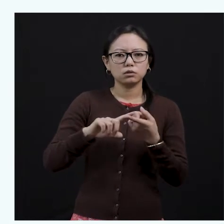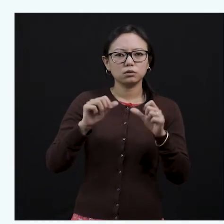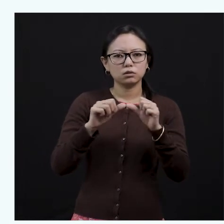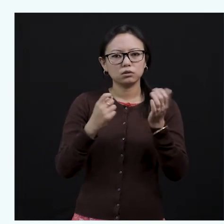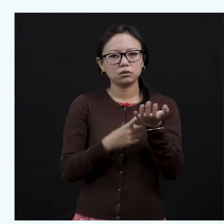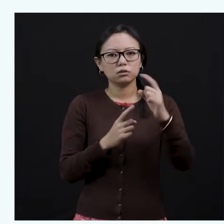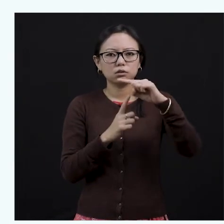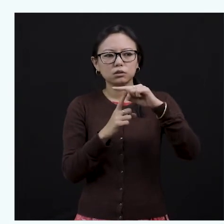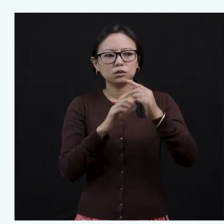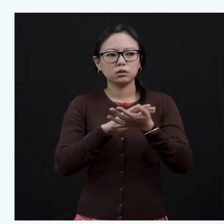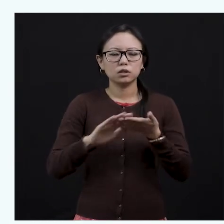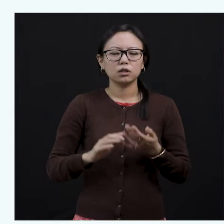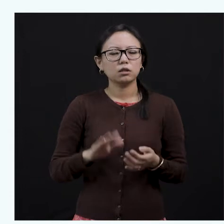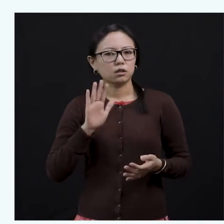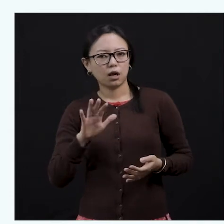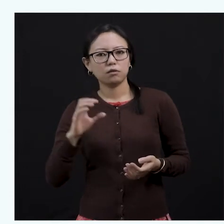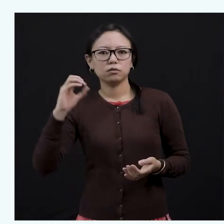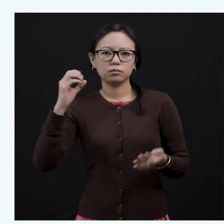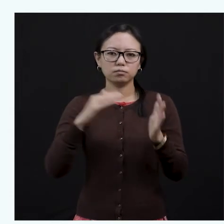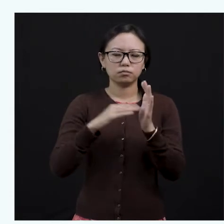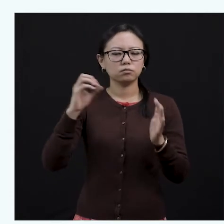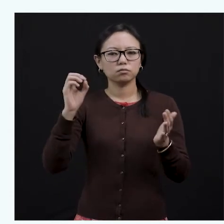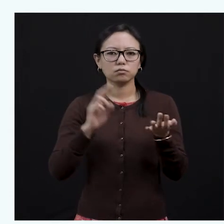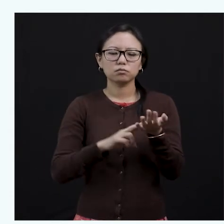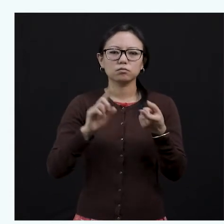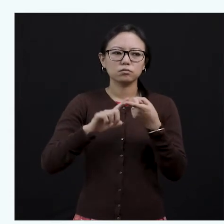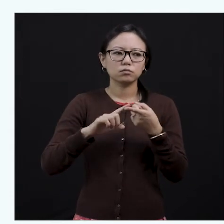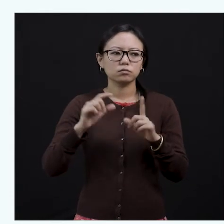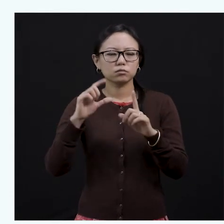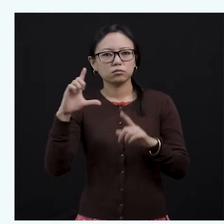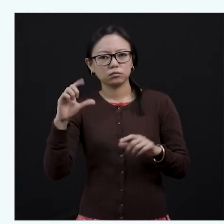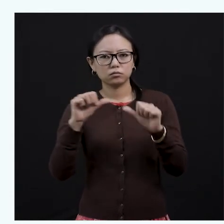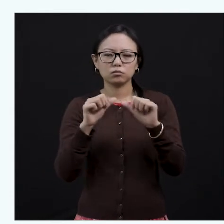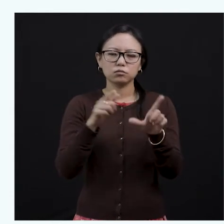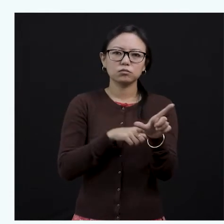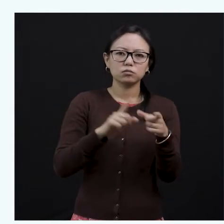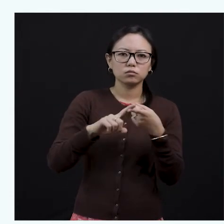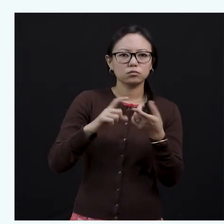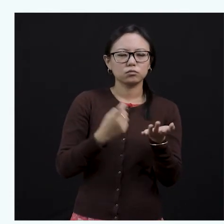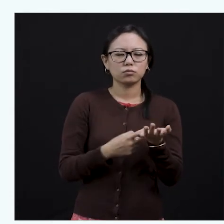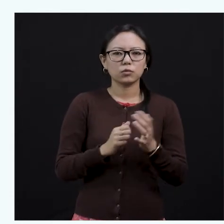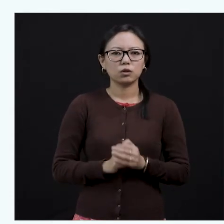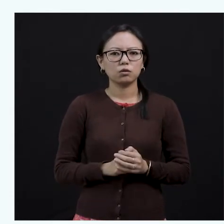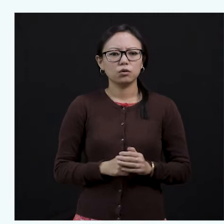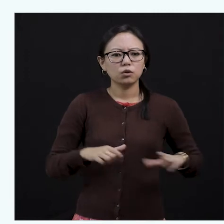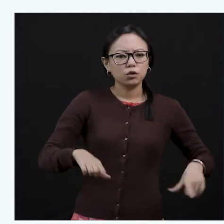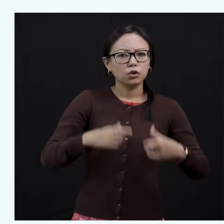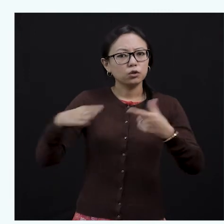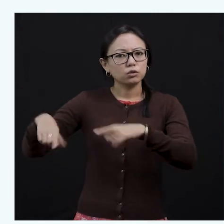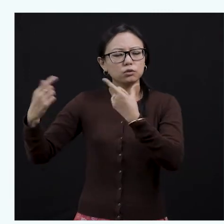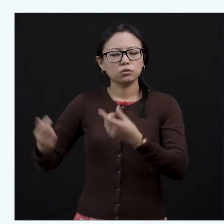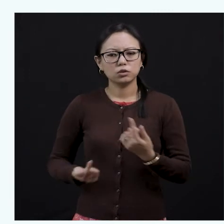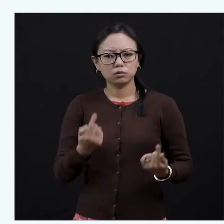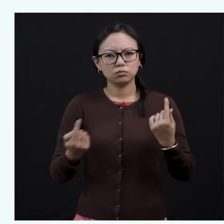plant trees because of the sun. Because of the sun we can plant flowers, right? But we are getting